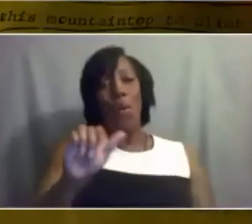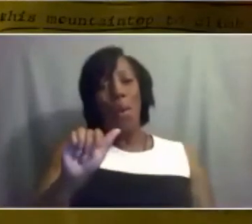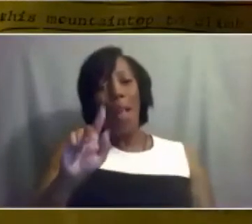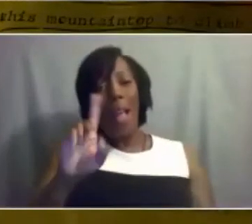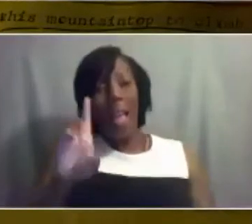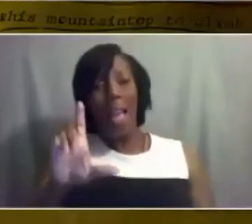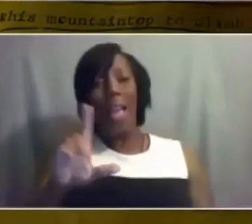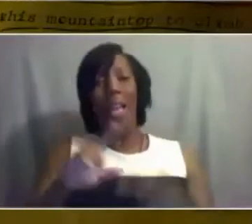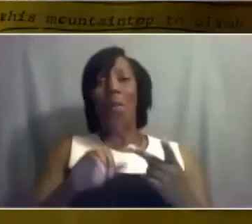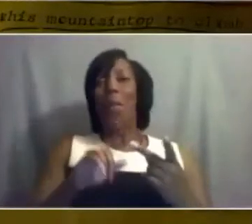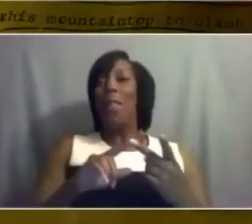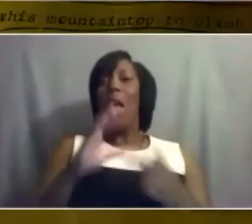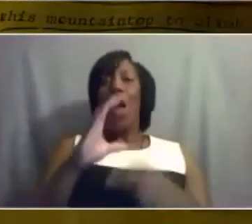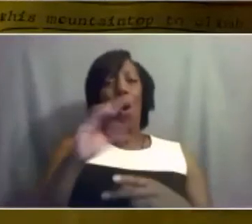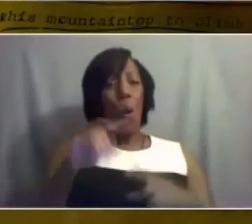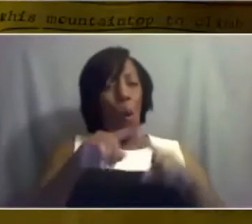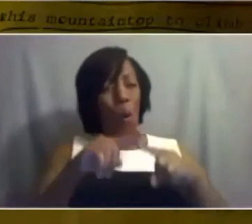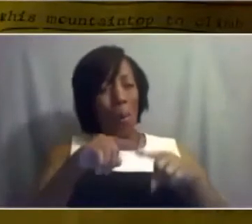the state. And I think that